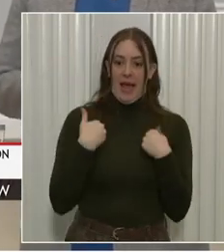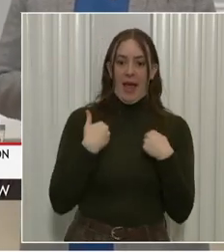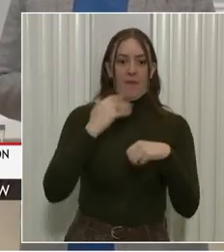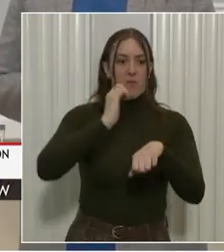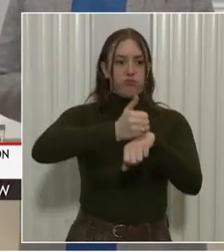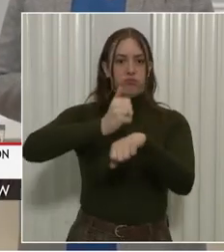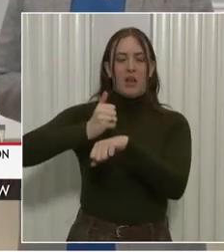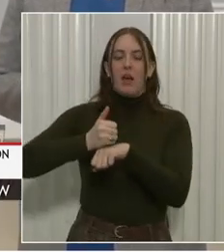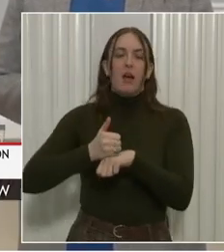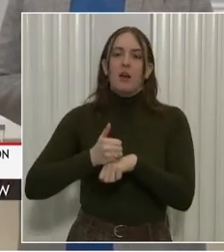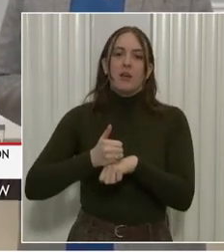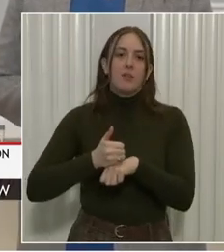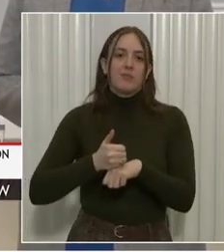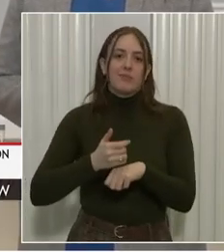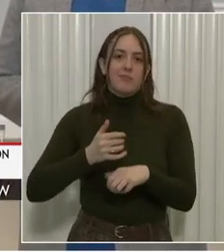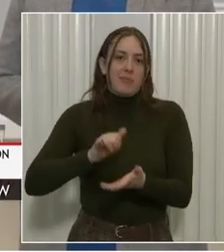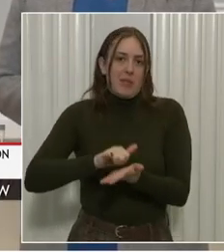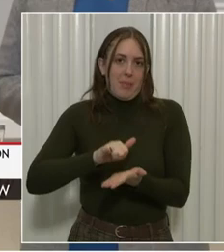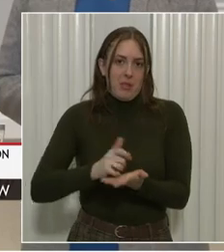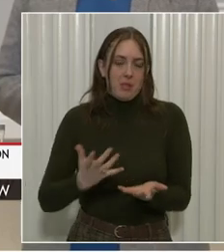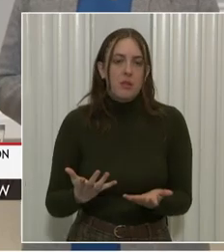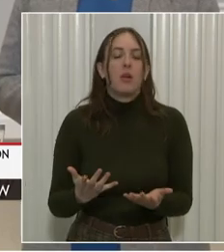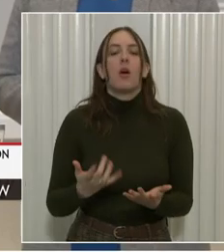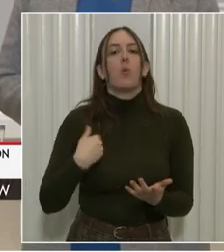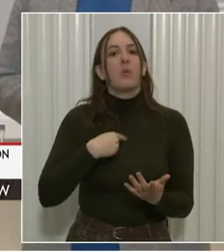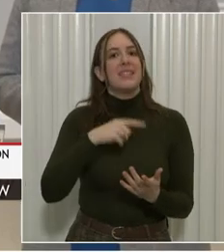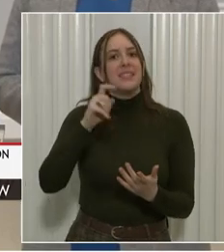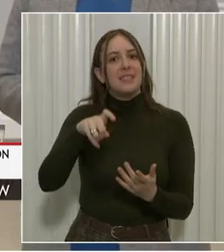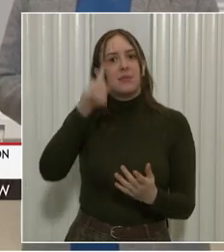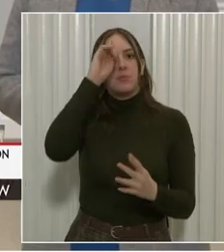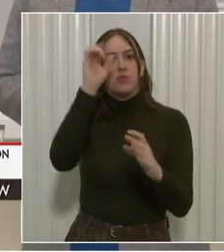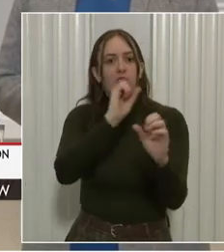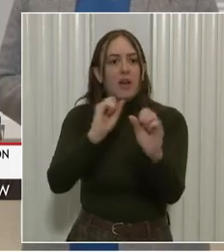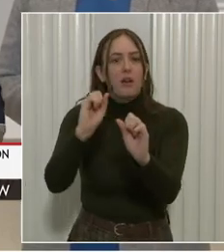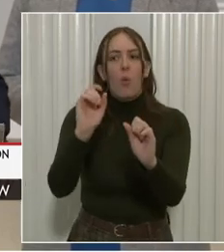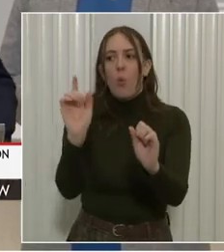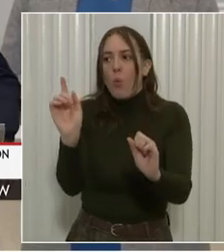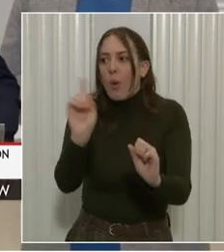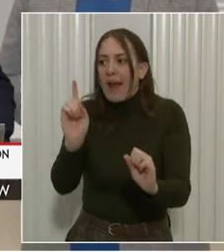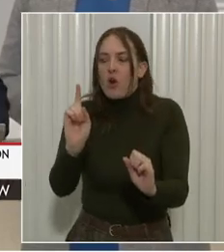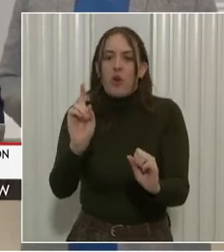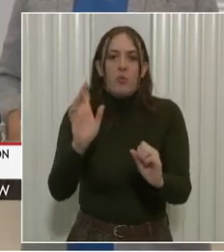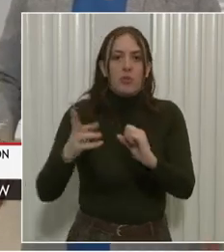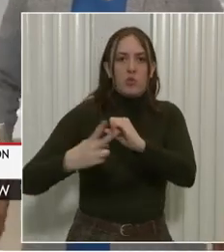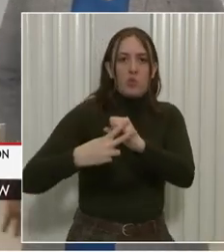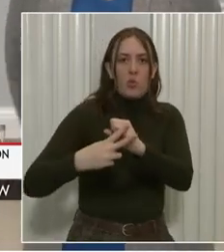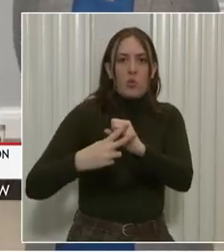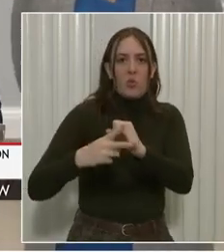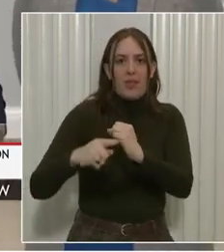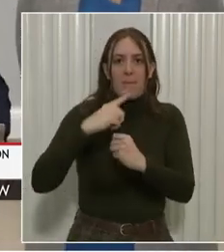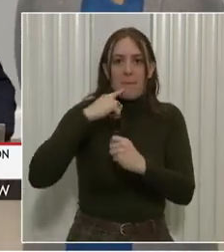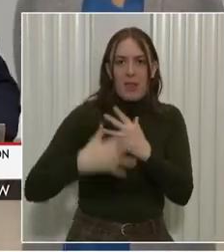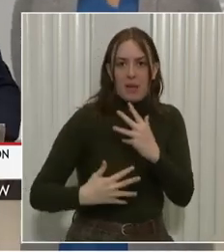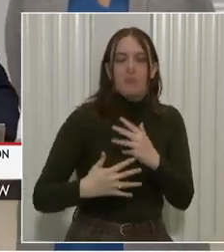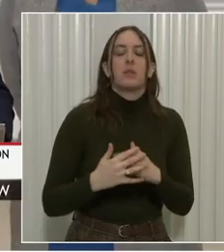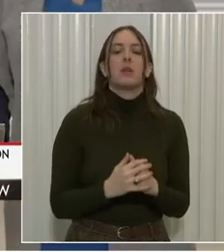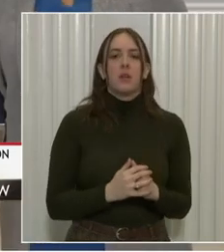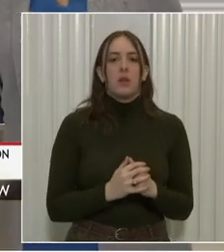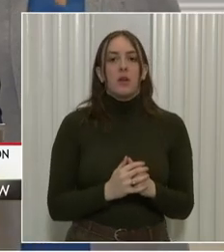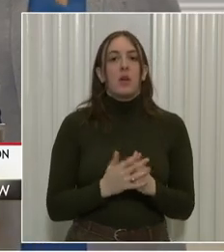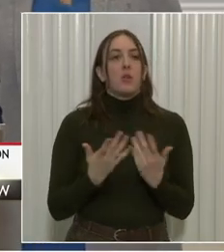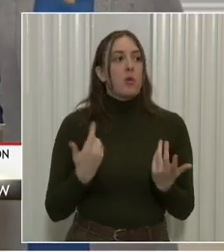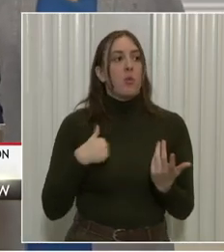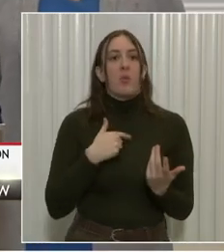vehicle. So we have to be very strategic about where we deploy the blood, but we've done it in such a way that although we're putting it